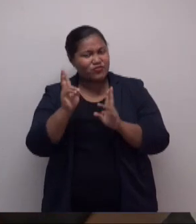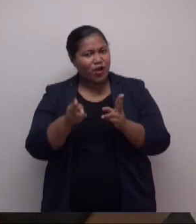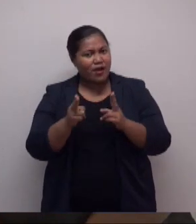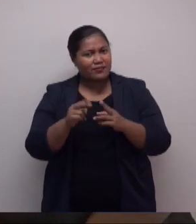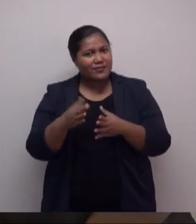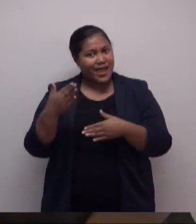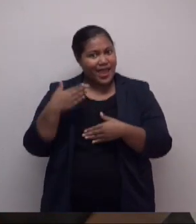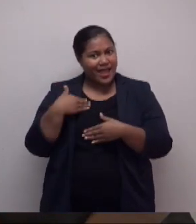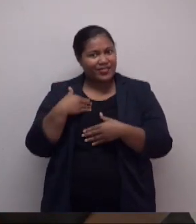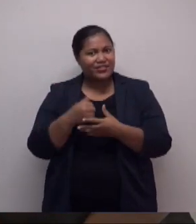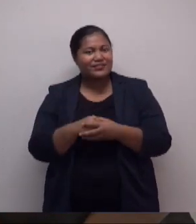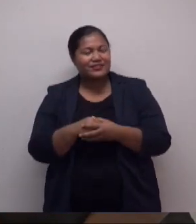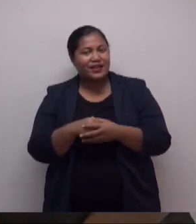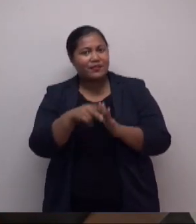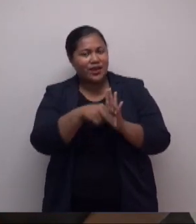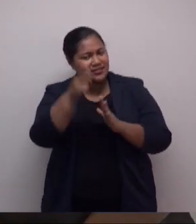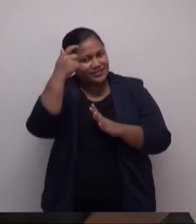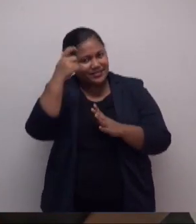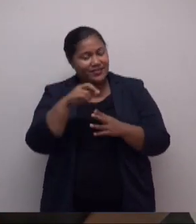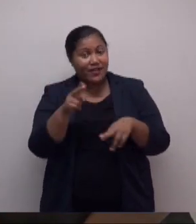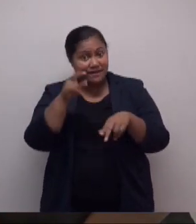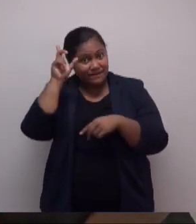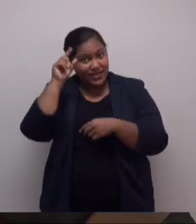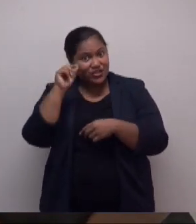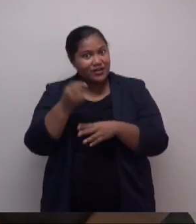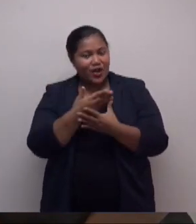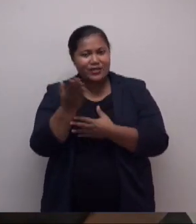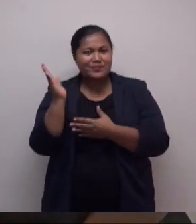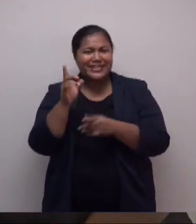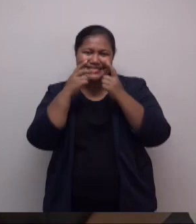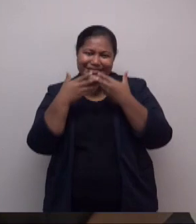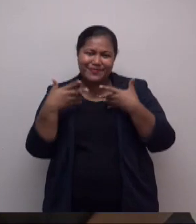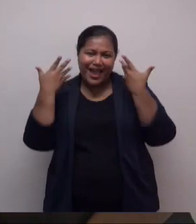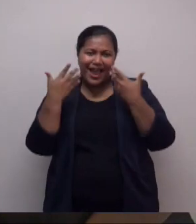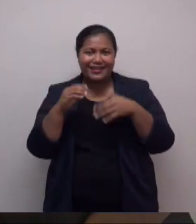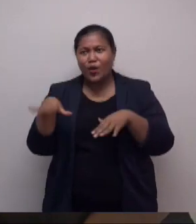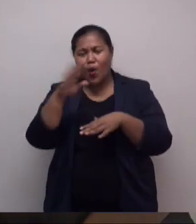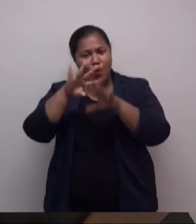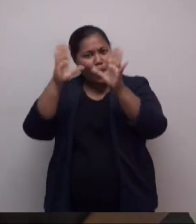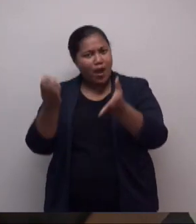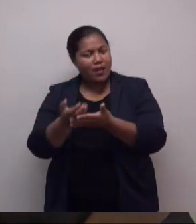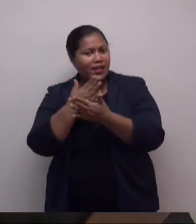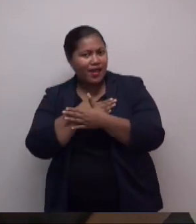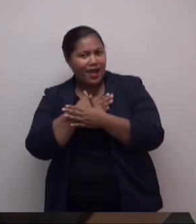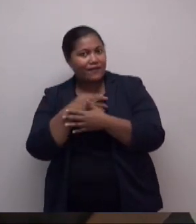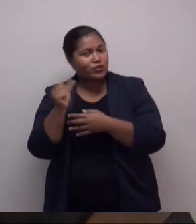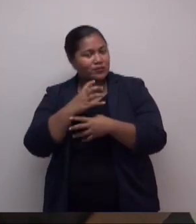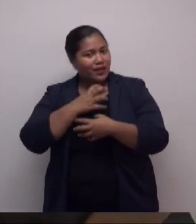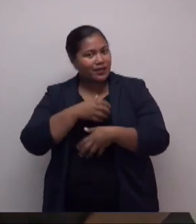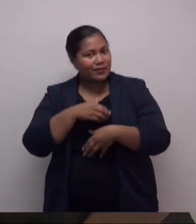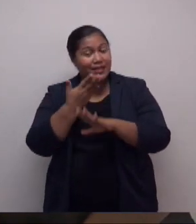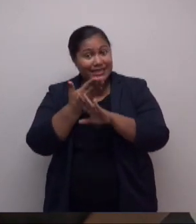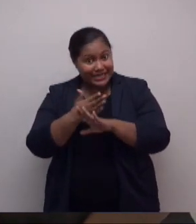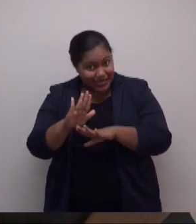price sensitive. Our Fijian hospitality, which is loved so fondly around the world, has to adapt around a new